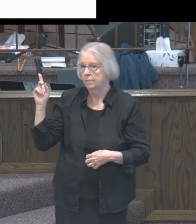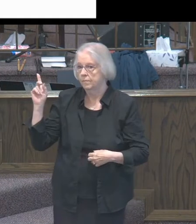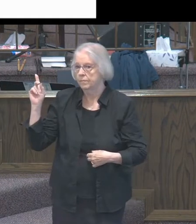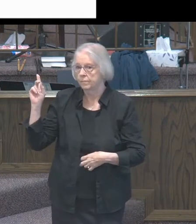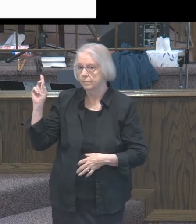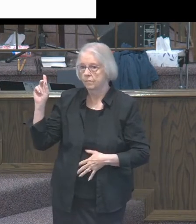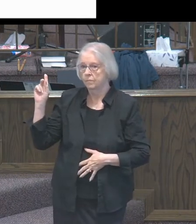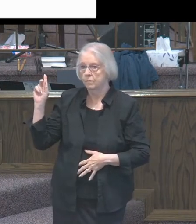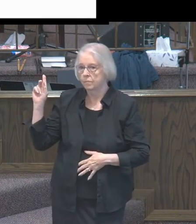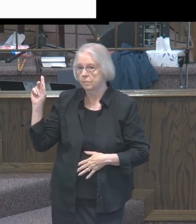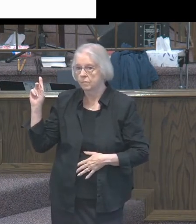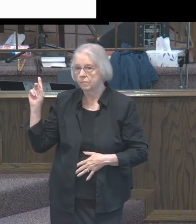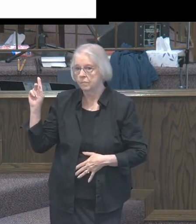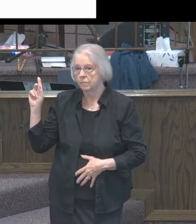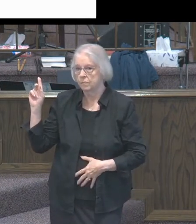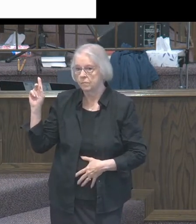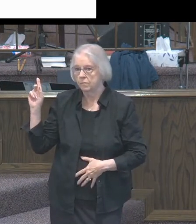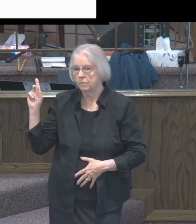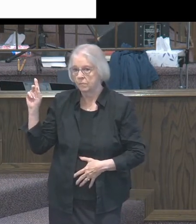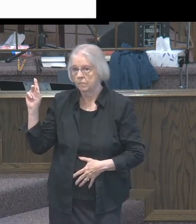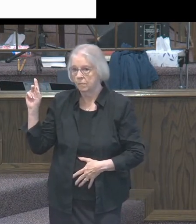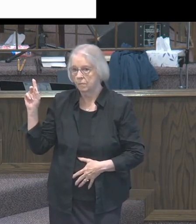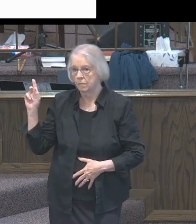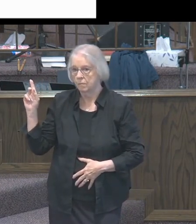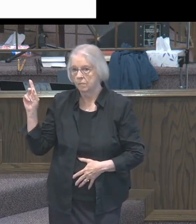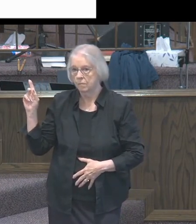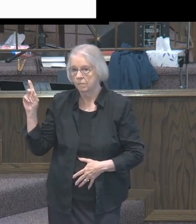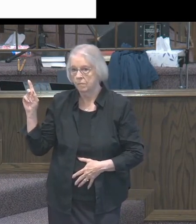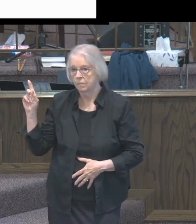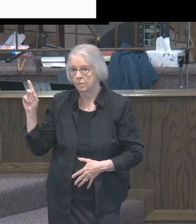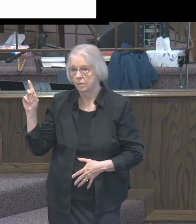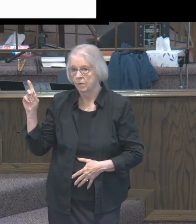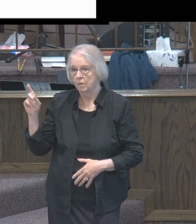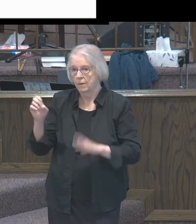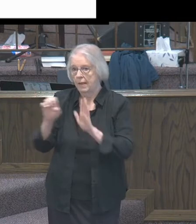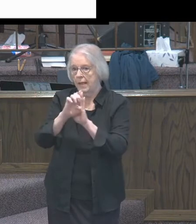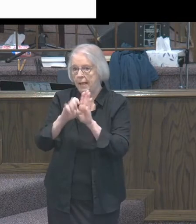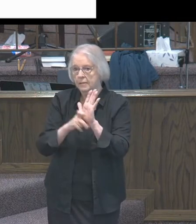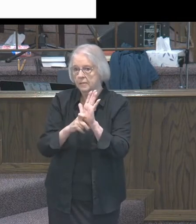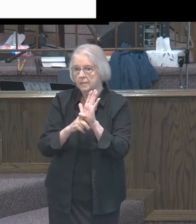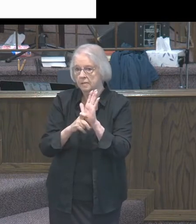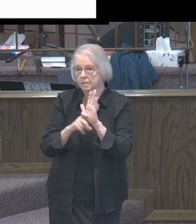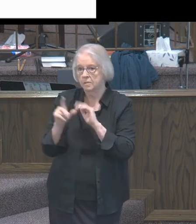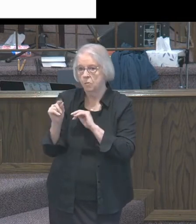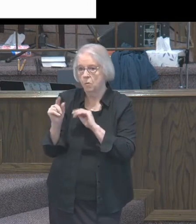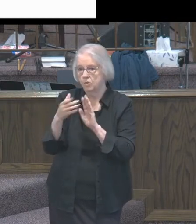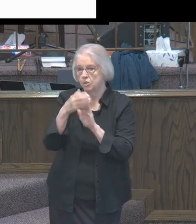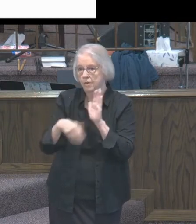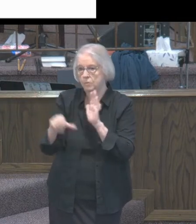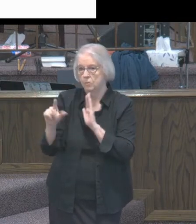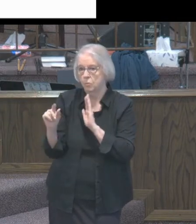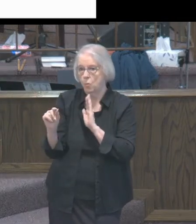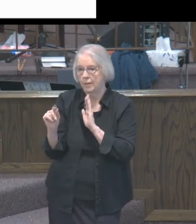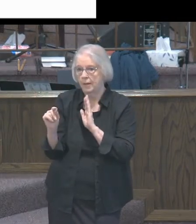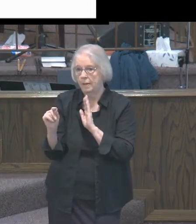these, what we're going to do is we're going to identify the bar, the cultural bar, and then we're going to look at how Jesus